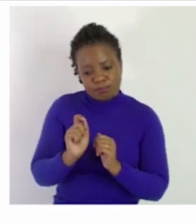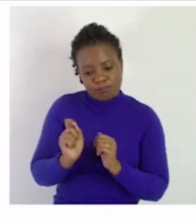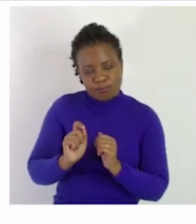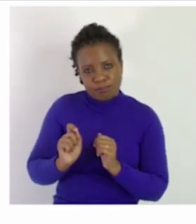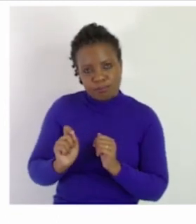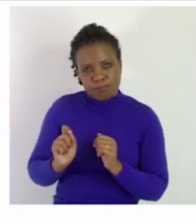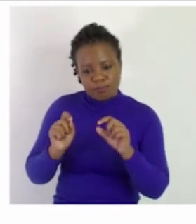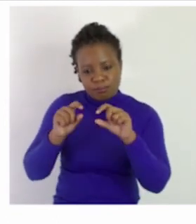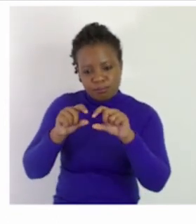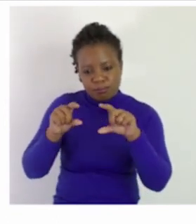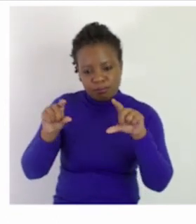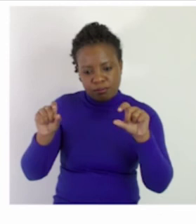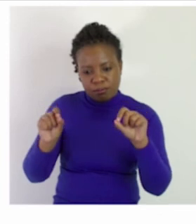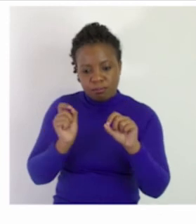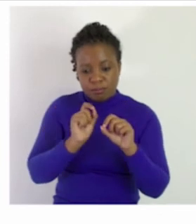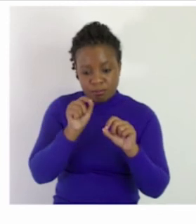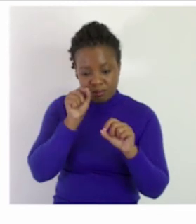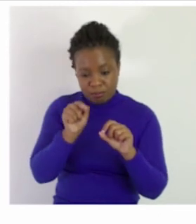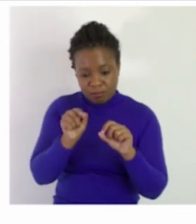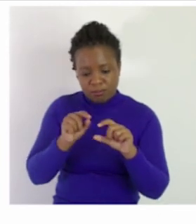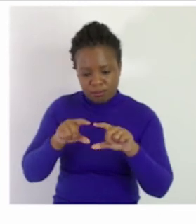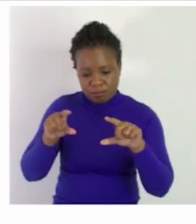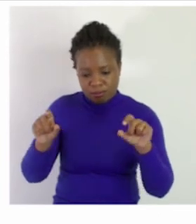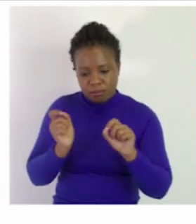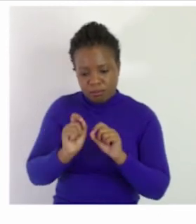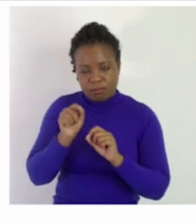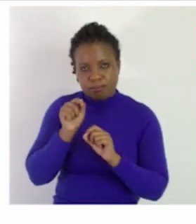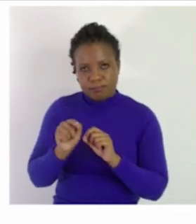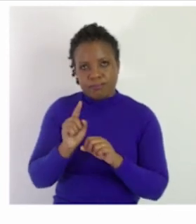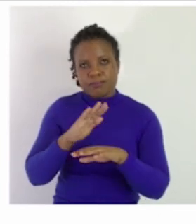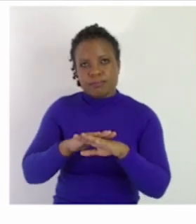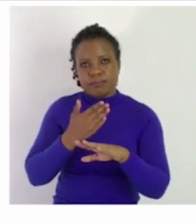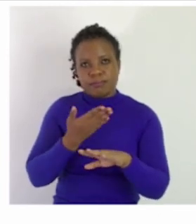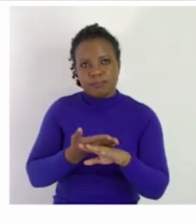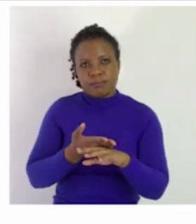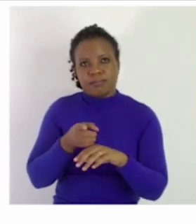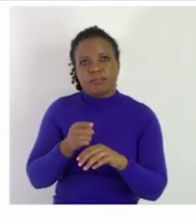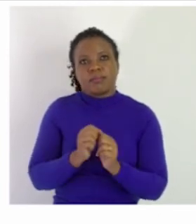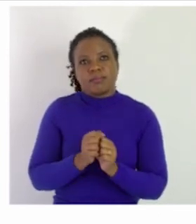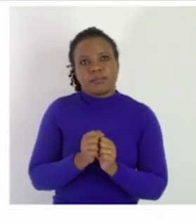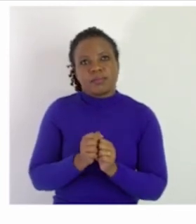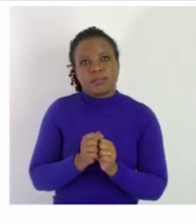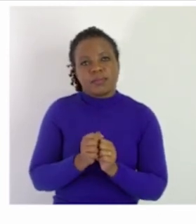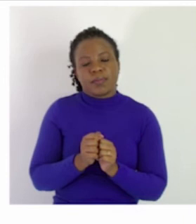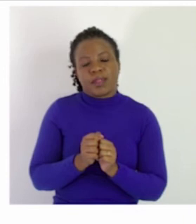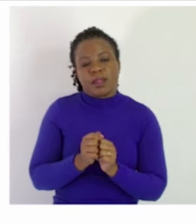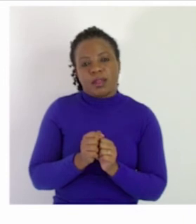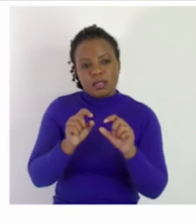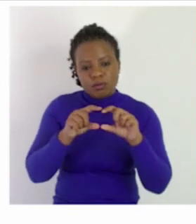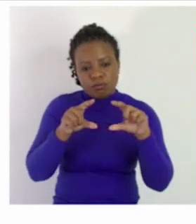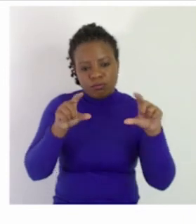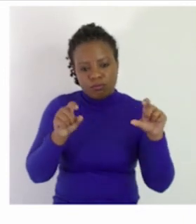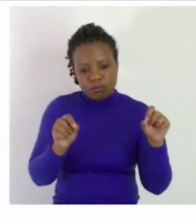those spaces provided. For example, the first one, there is dash an apple. Do